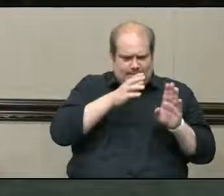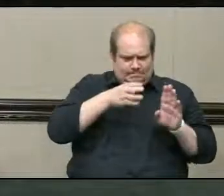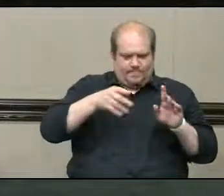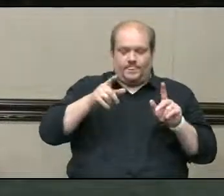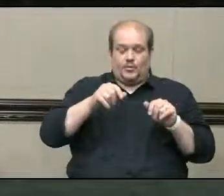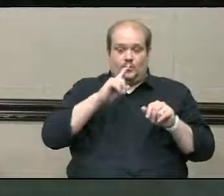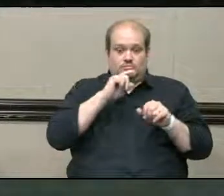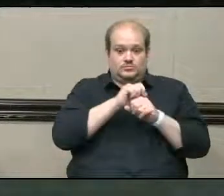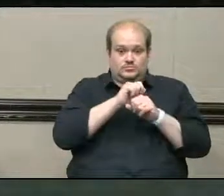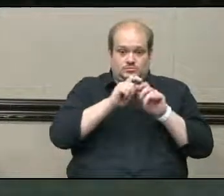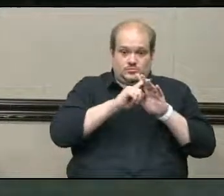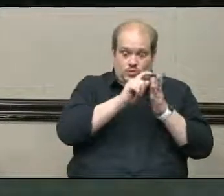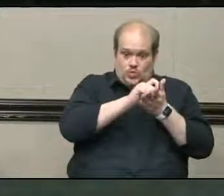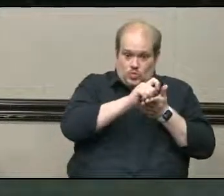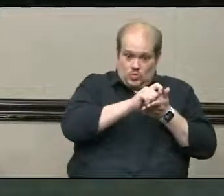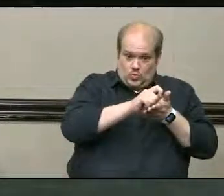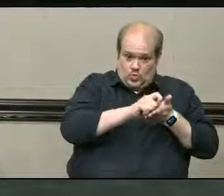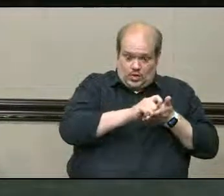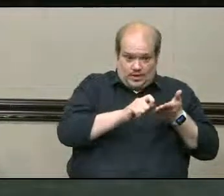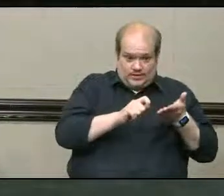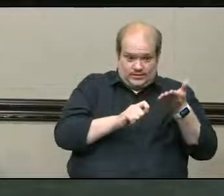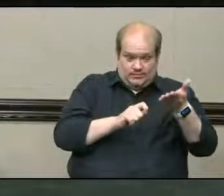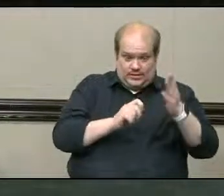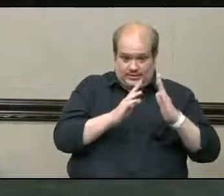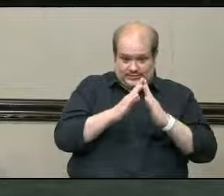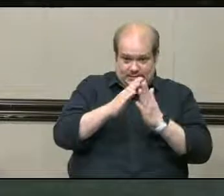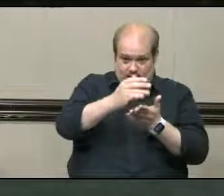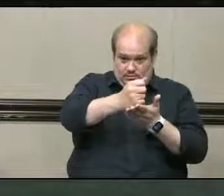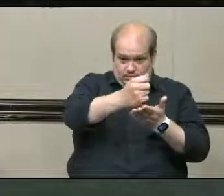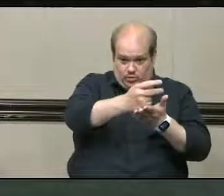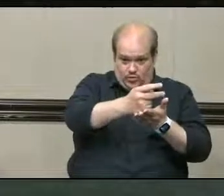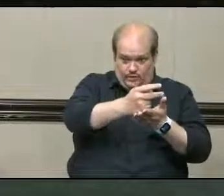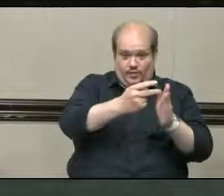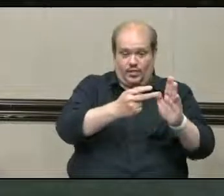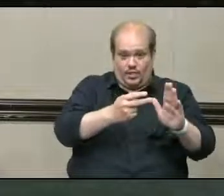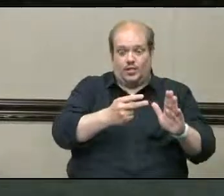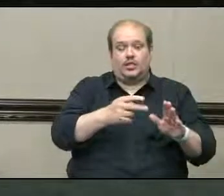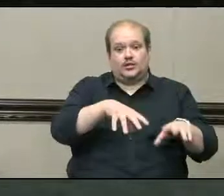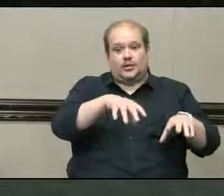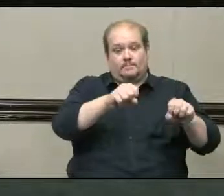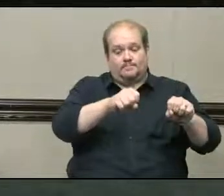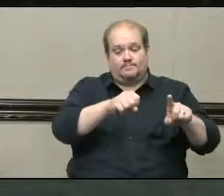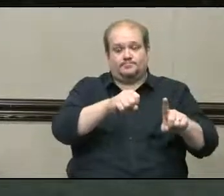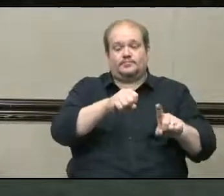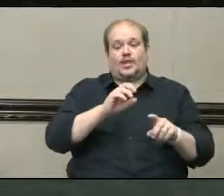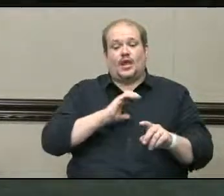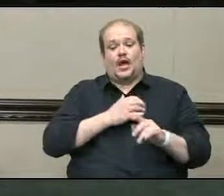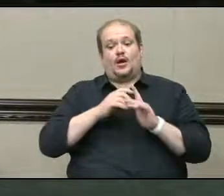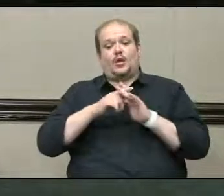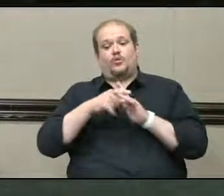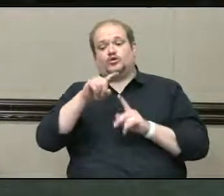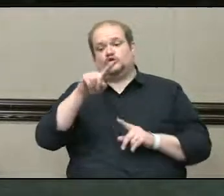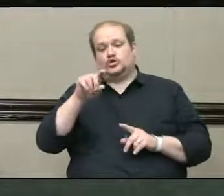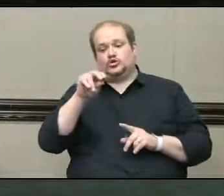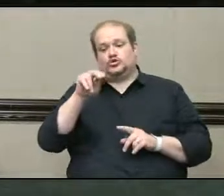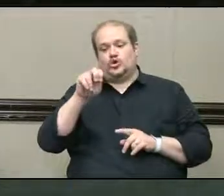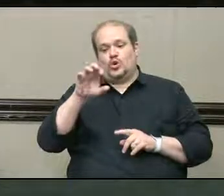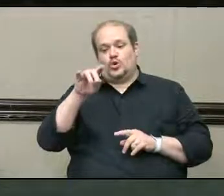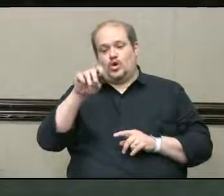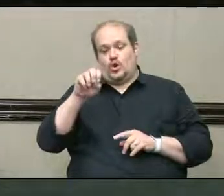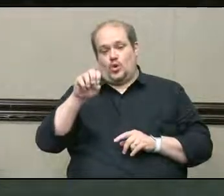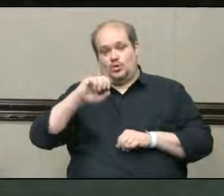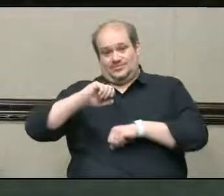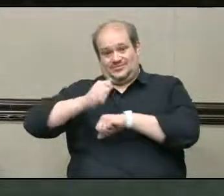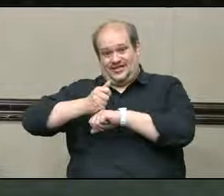were originally prepared and submitted to the city for the city board for adoption. Our original zoning codes were started back